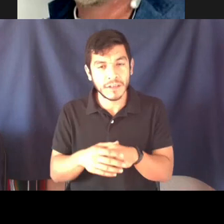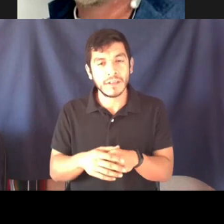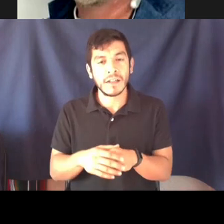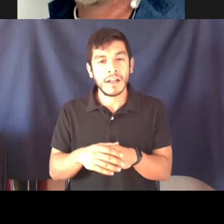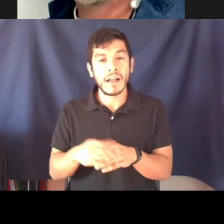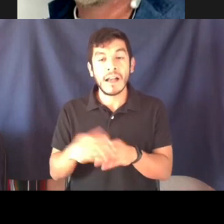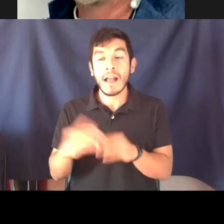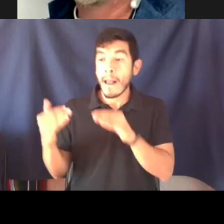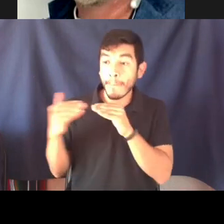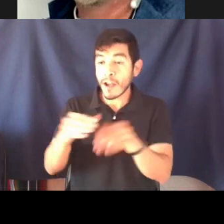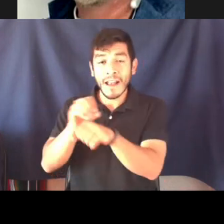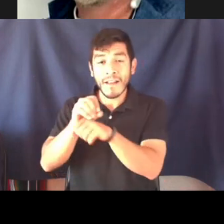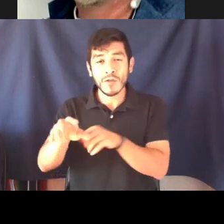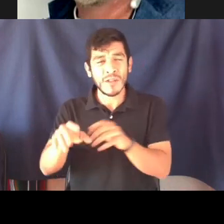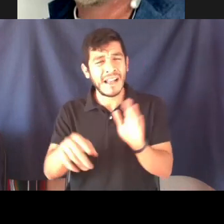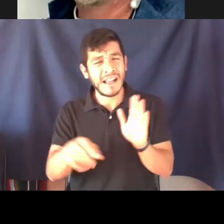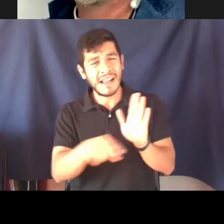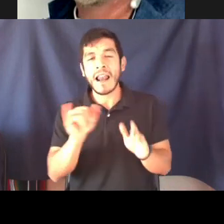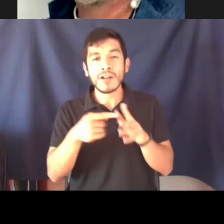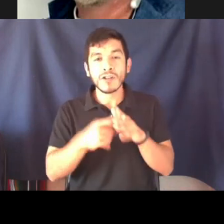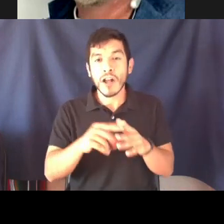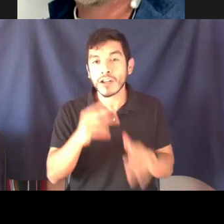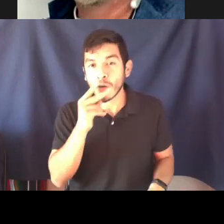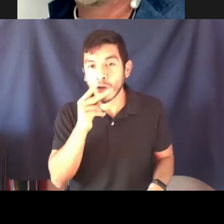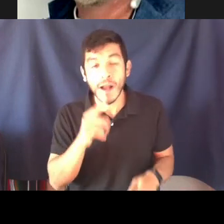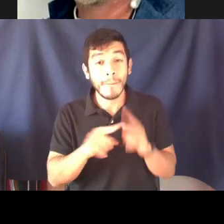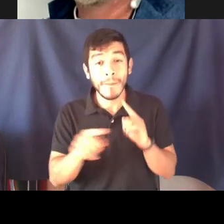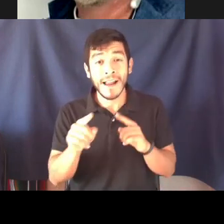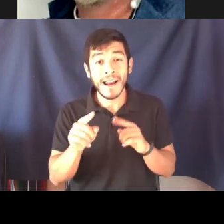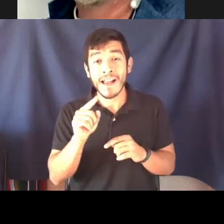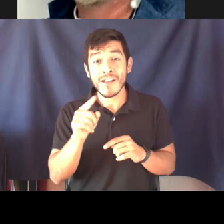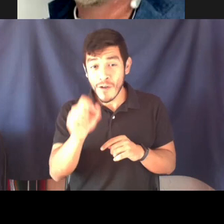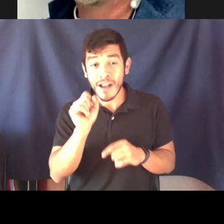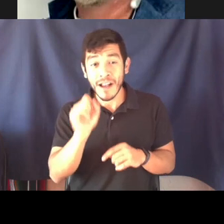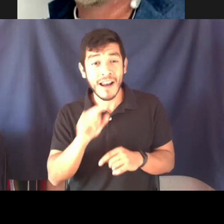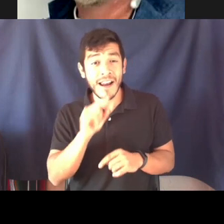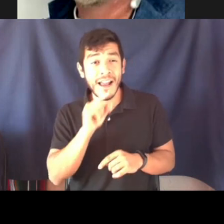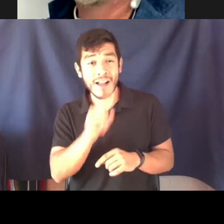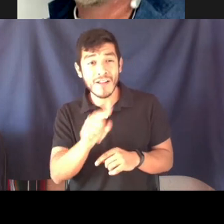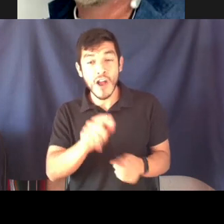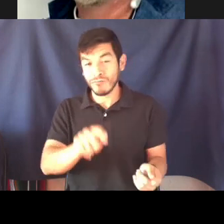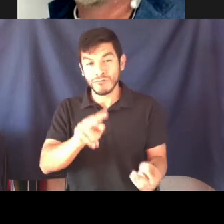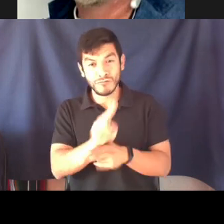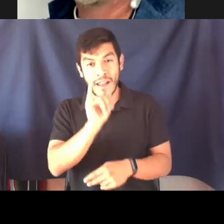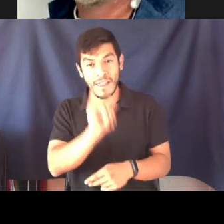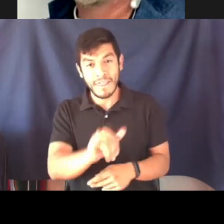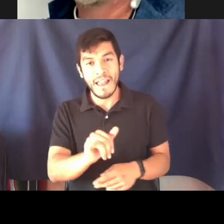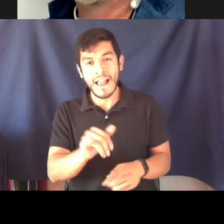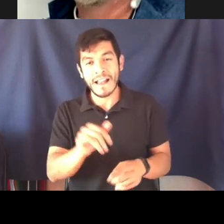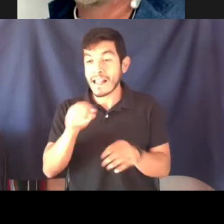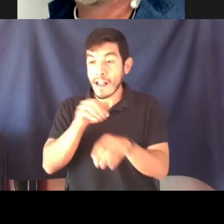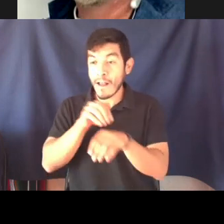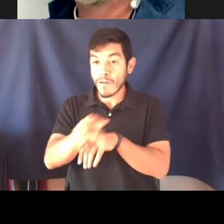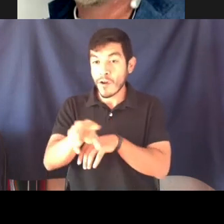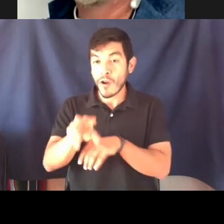or something like that. But you can actually, kind of turn that around and use the influence of peers for all kinds of positive